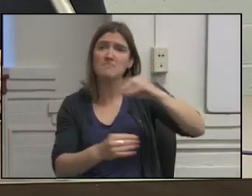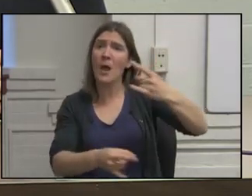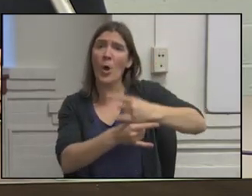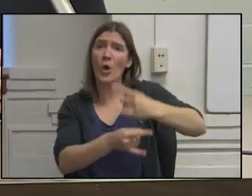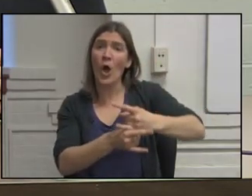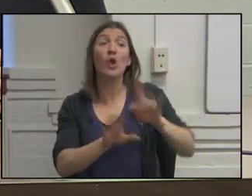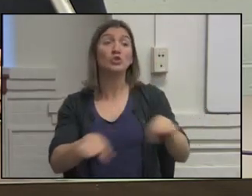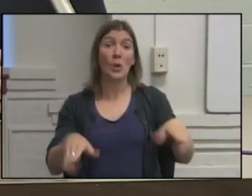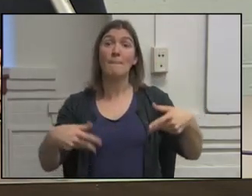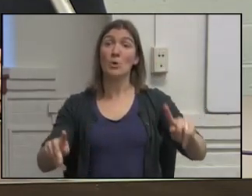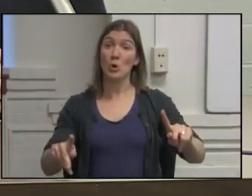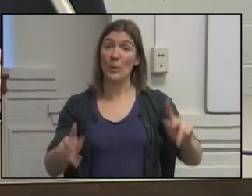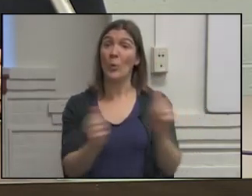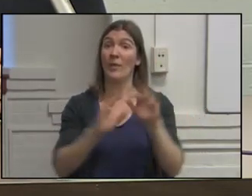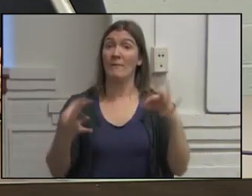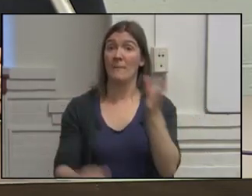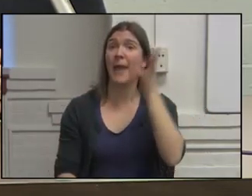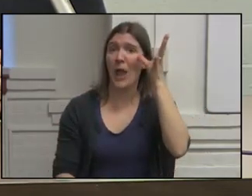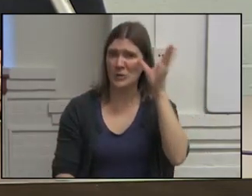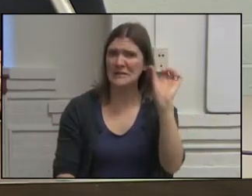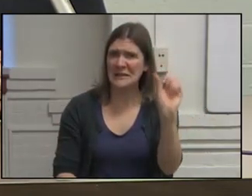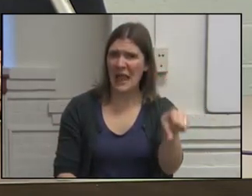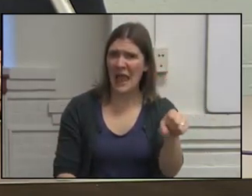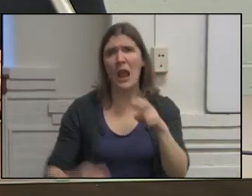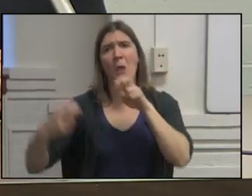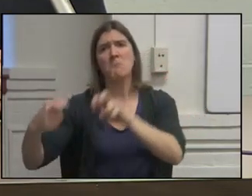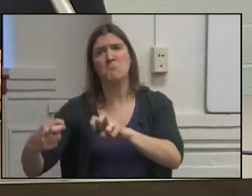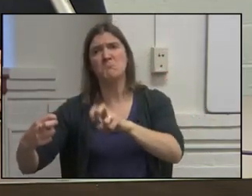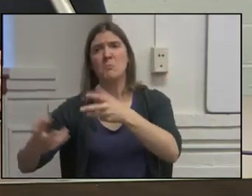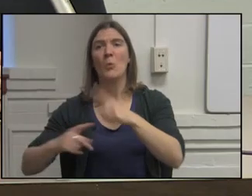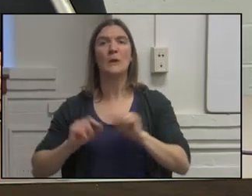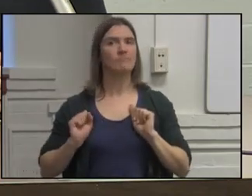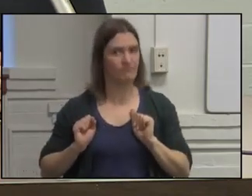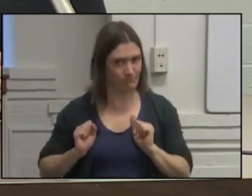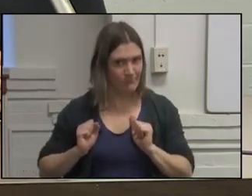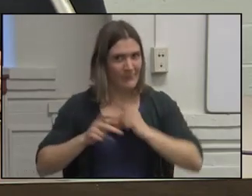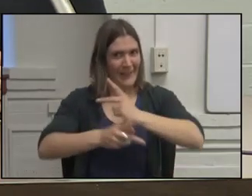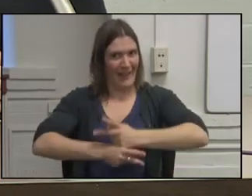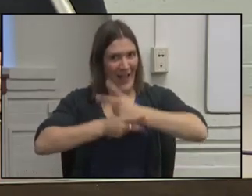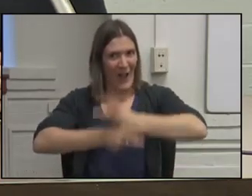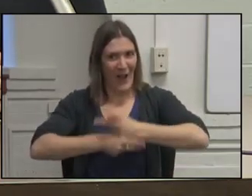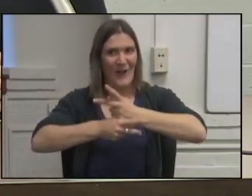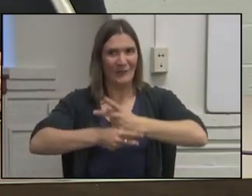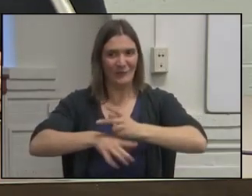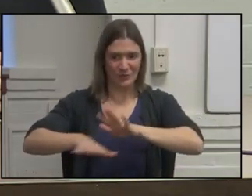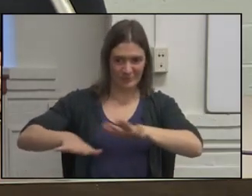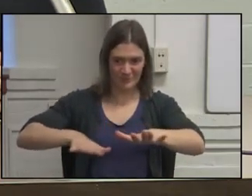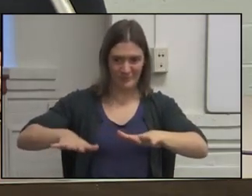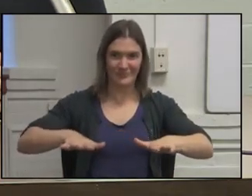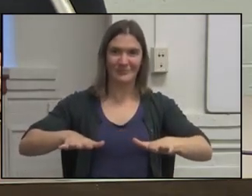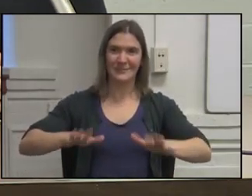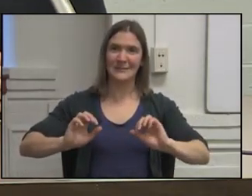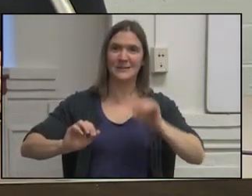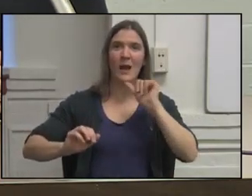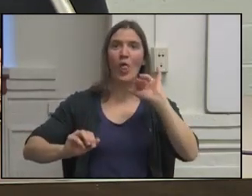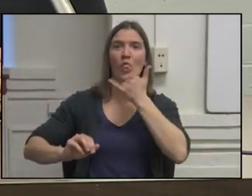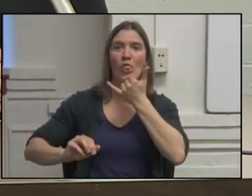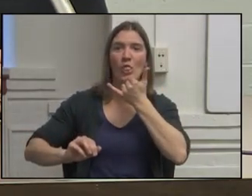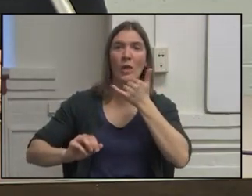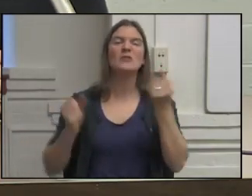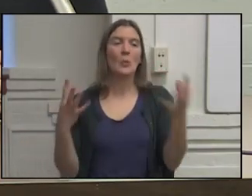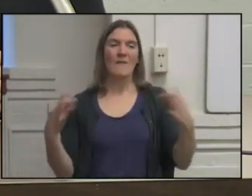let children in with parents to sit at the tables, but we were very careful that, you know, we have